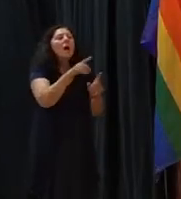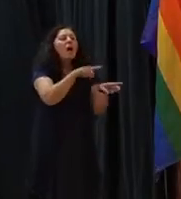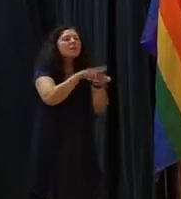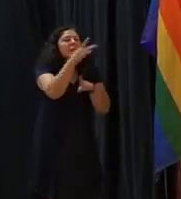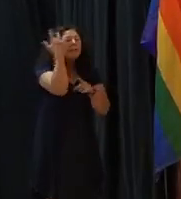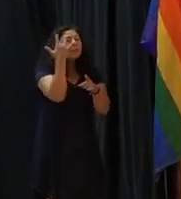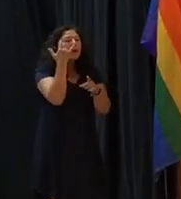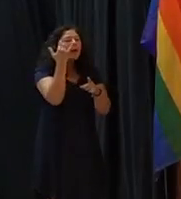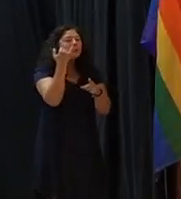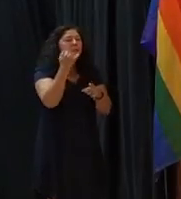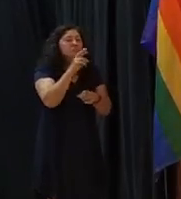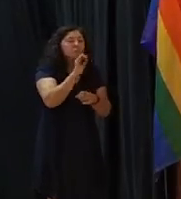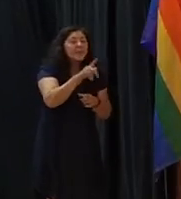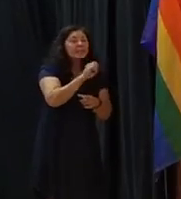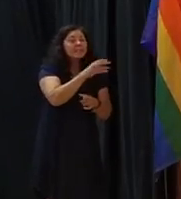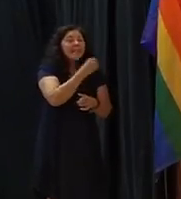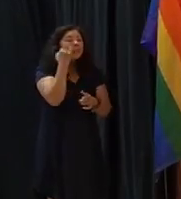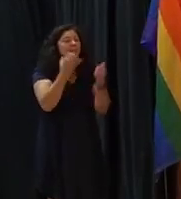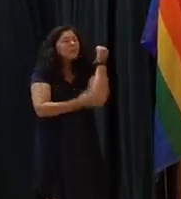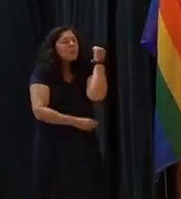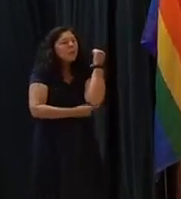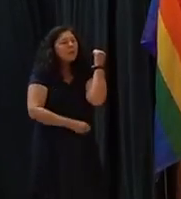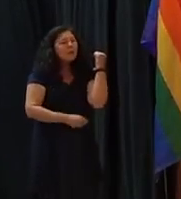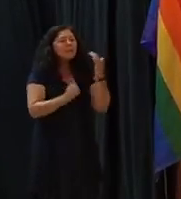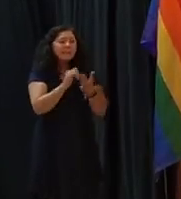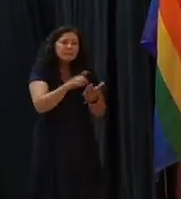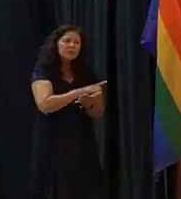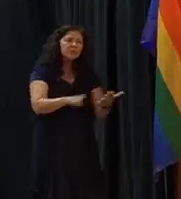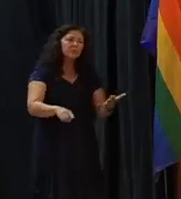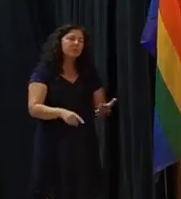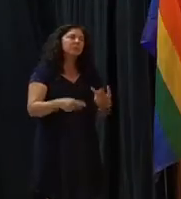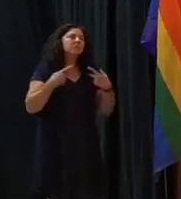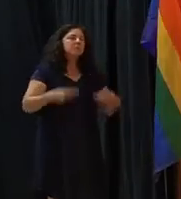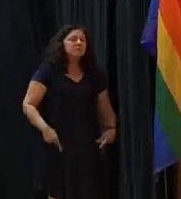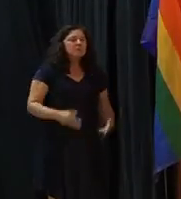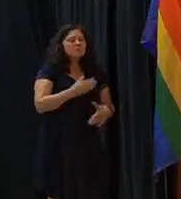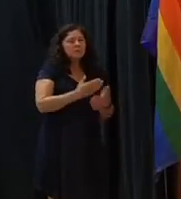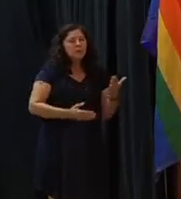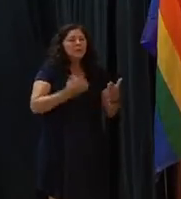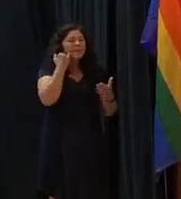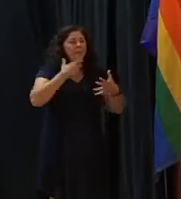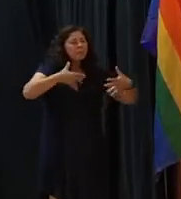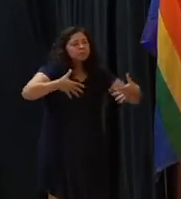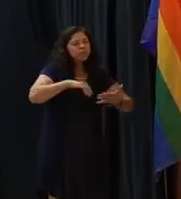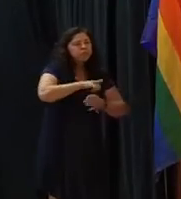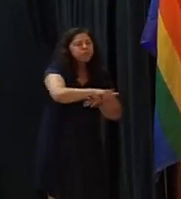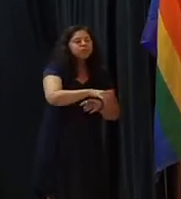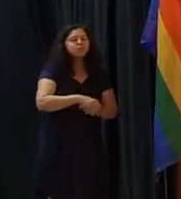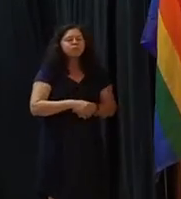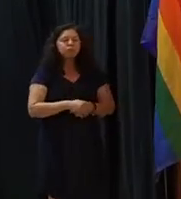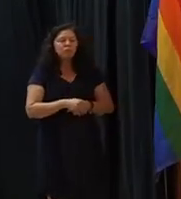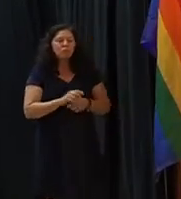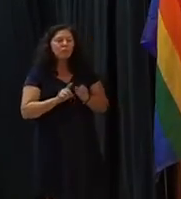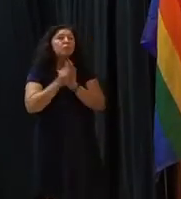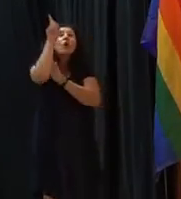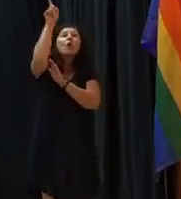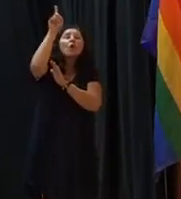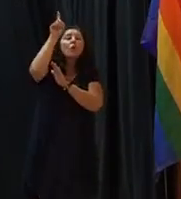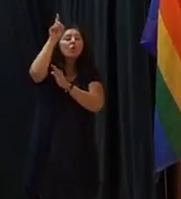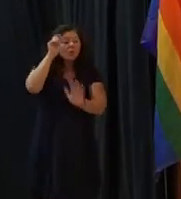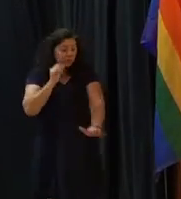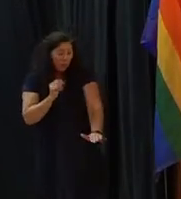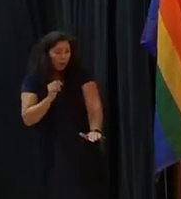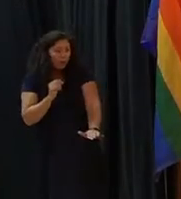matters to discriminate against you. The physical issue, the physical aspect, if you're fat, if you're thin, if you're tall, if you're